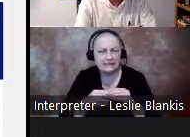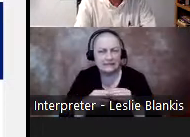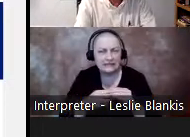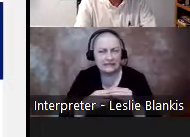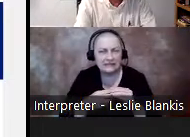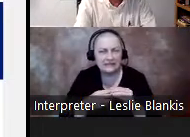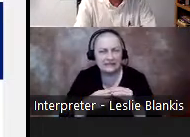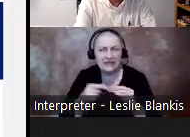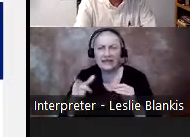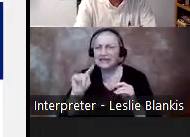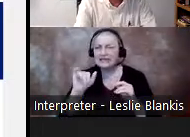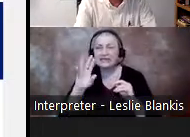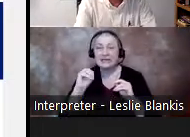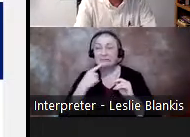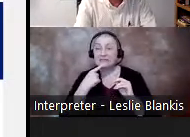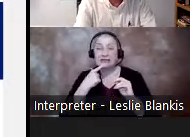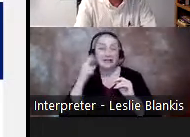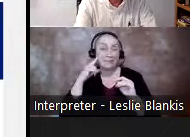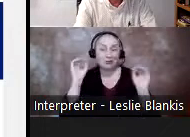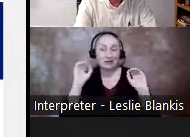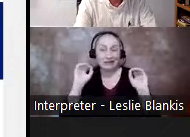This is Tim. I'm not hearing anything.